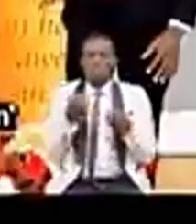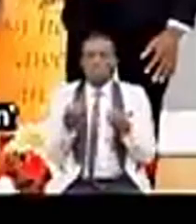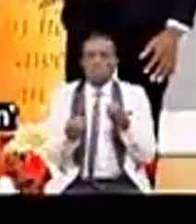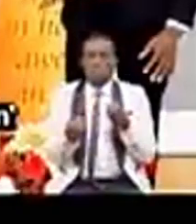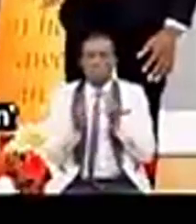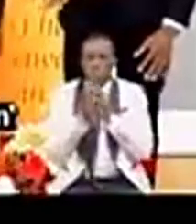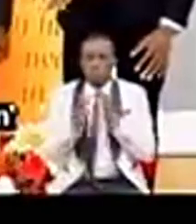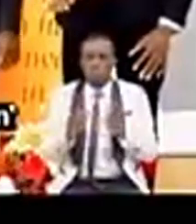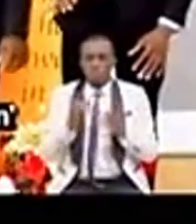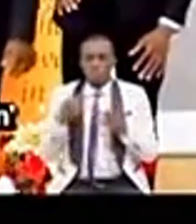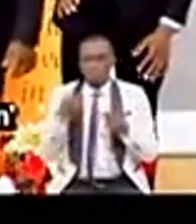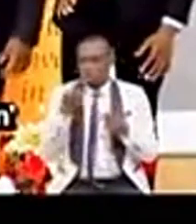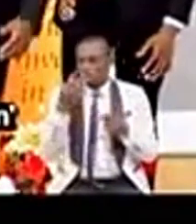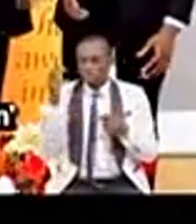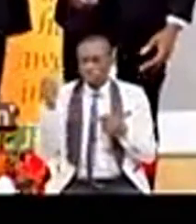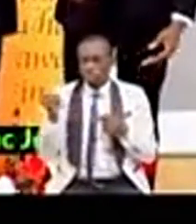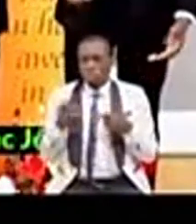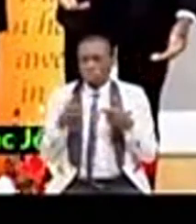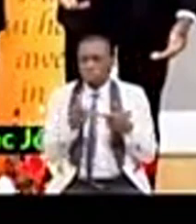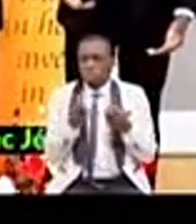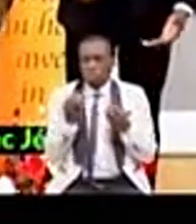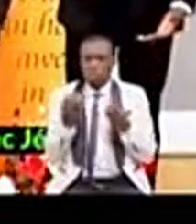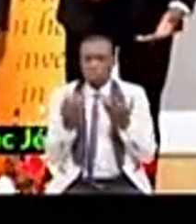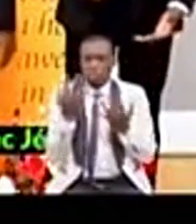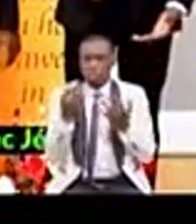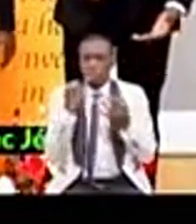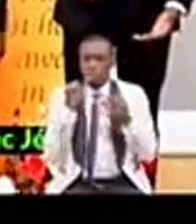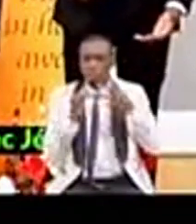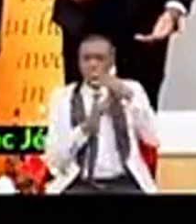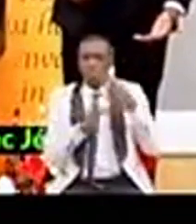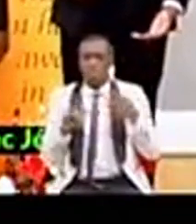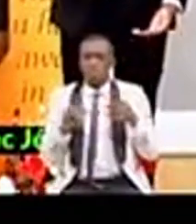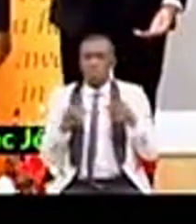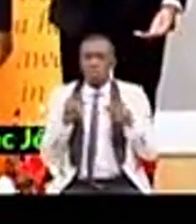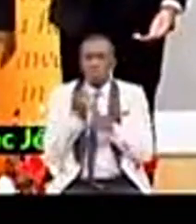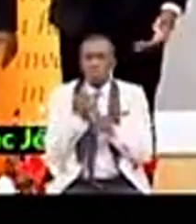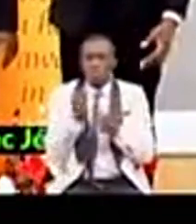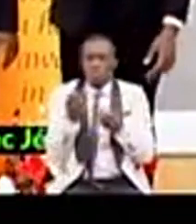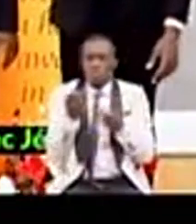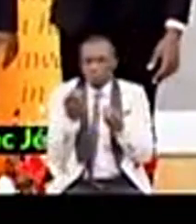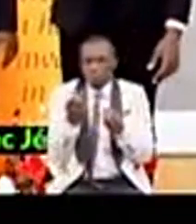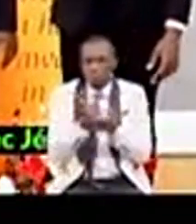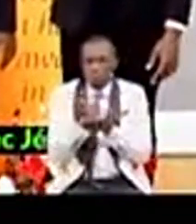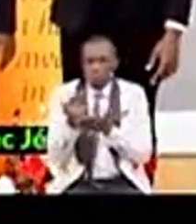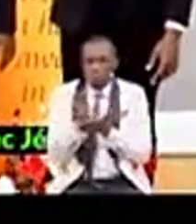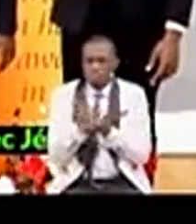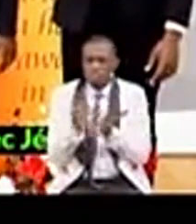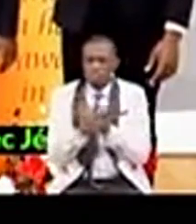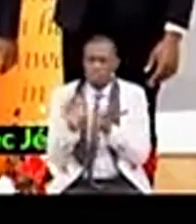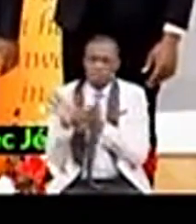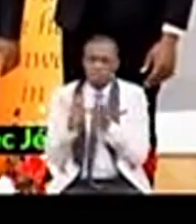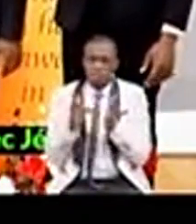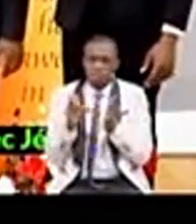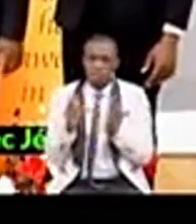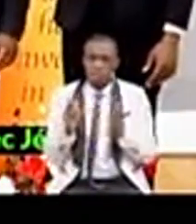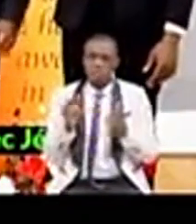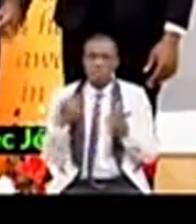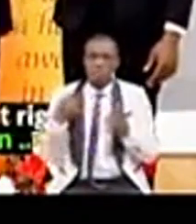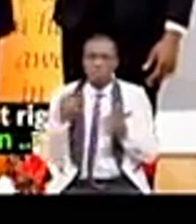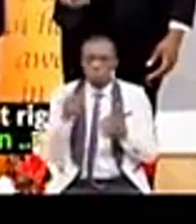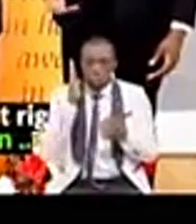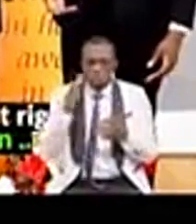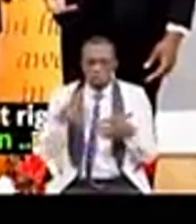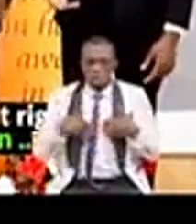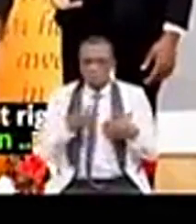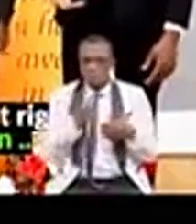you know a little fire is burning, you will find a little talk with Jesus. You will find a little talk with